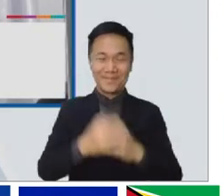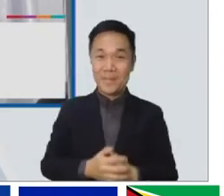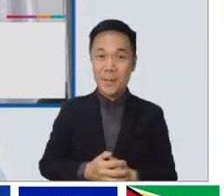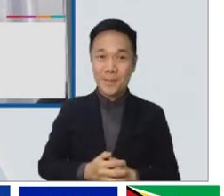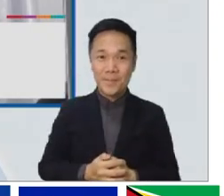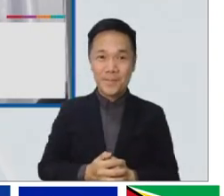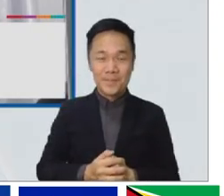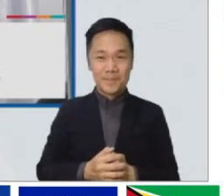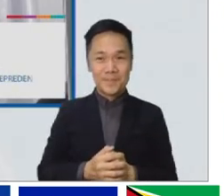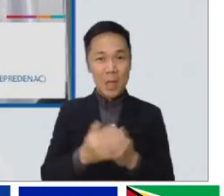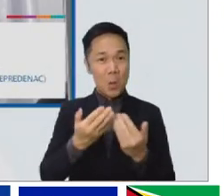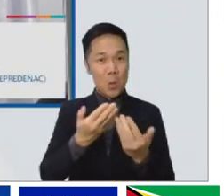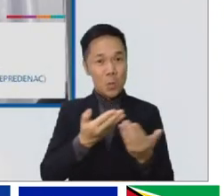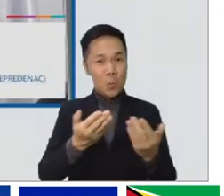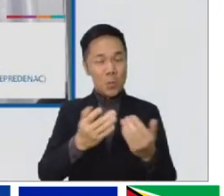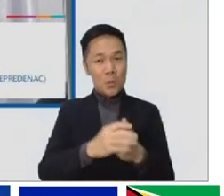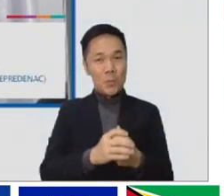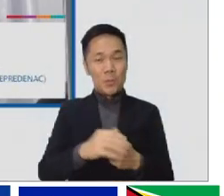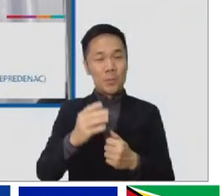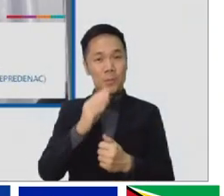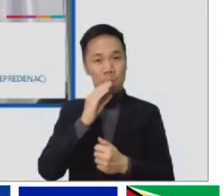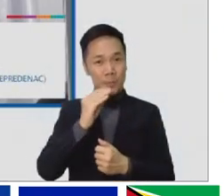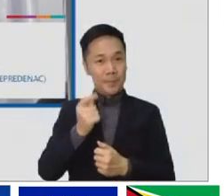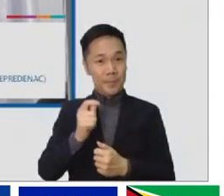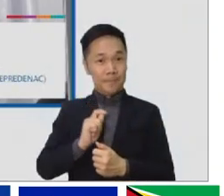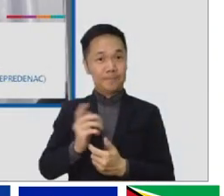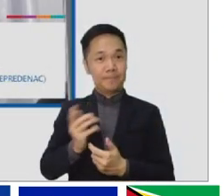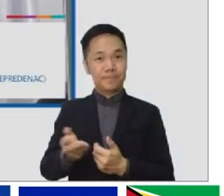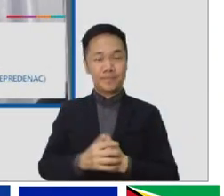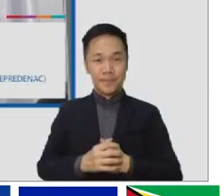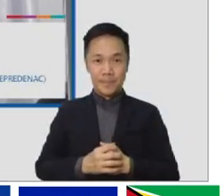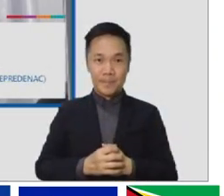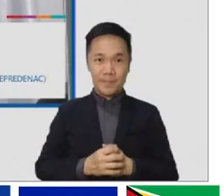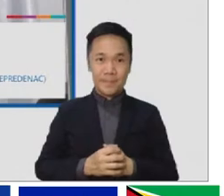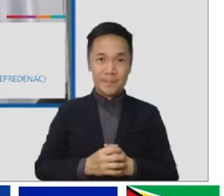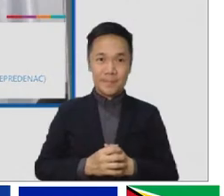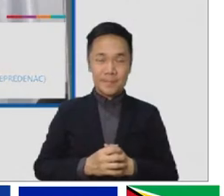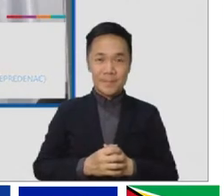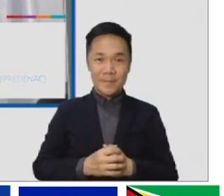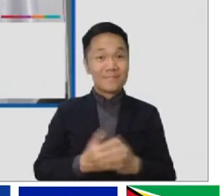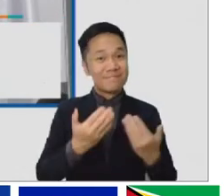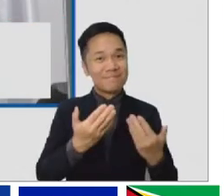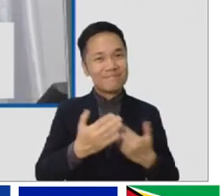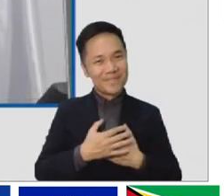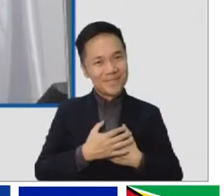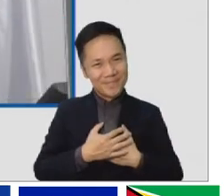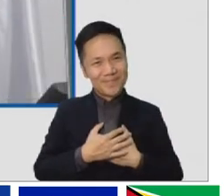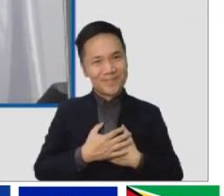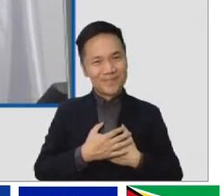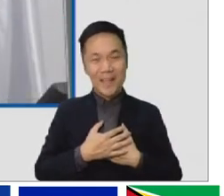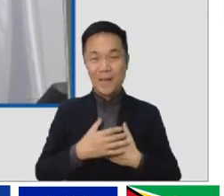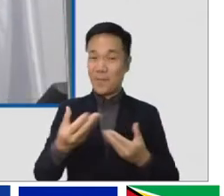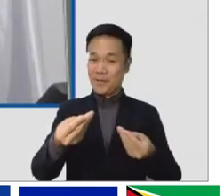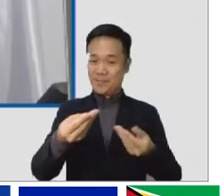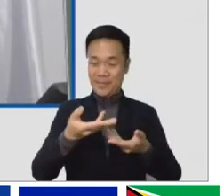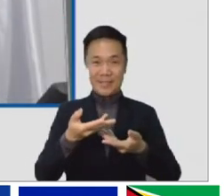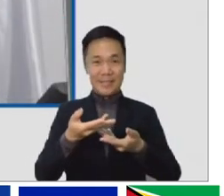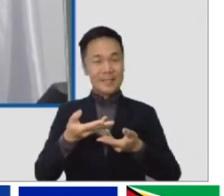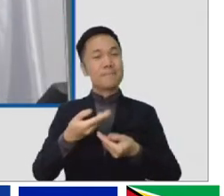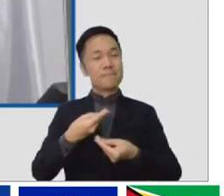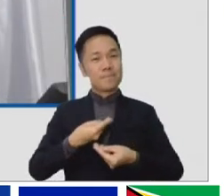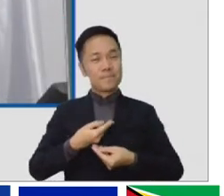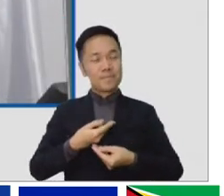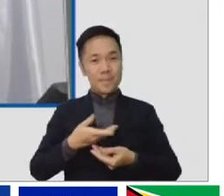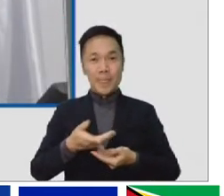para compartir los esfuerzos que venimos promoviendo. Thank you so much for just sharing the time and the efforts that we have been coordinating.